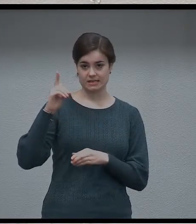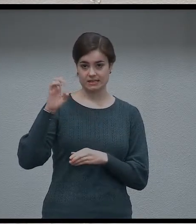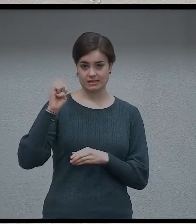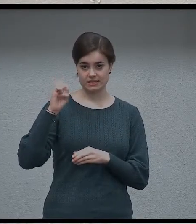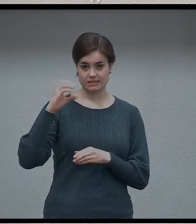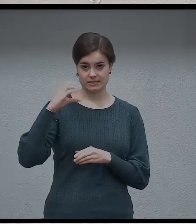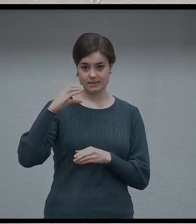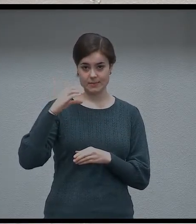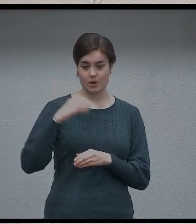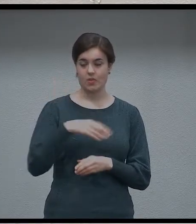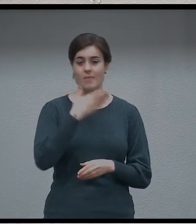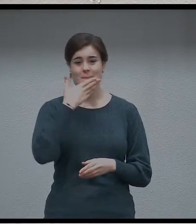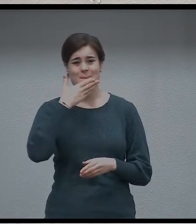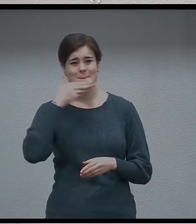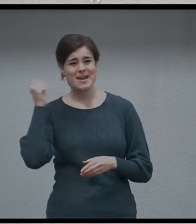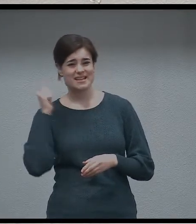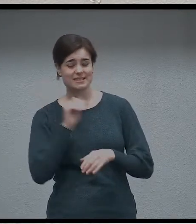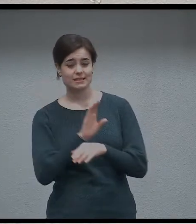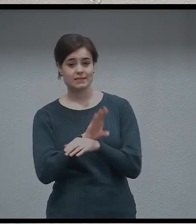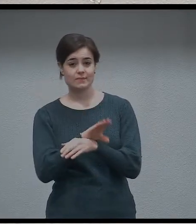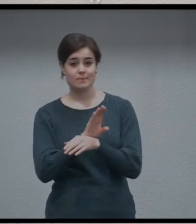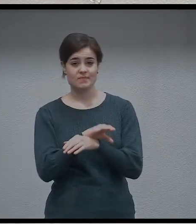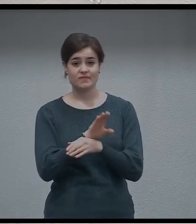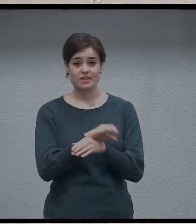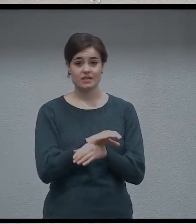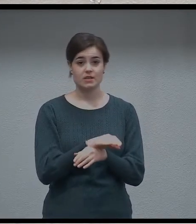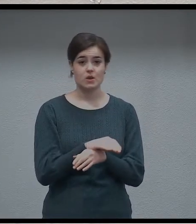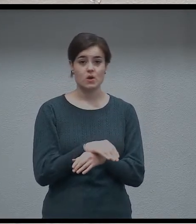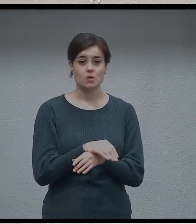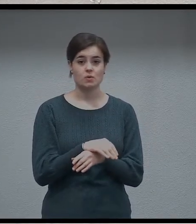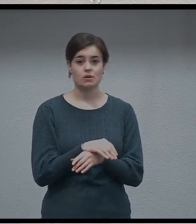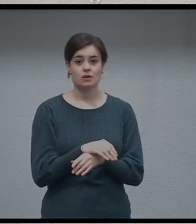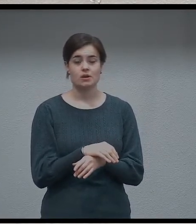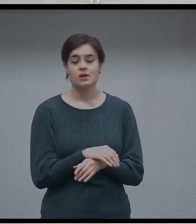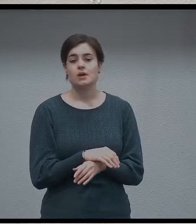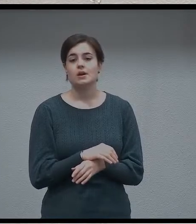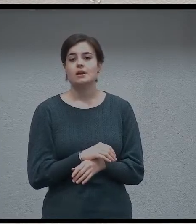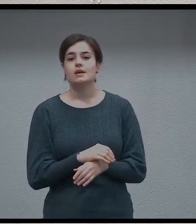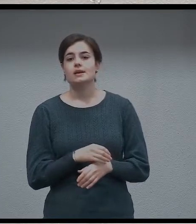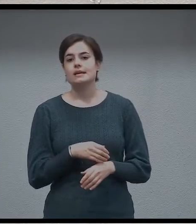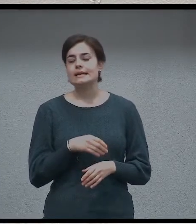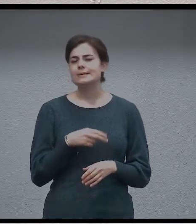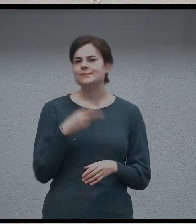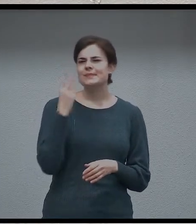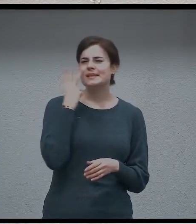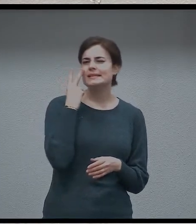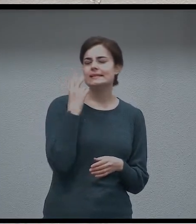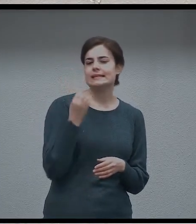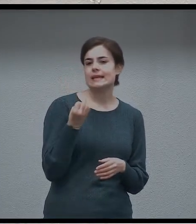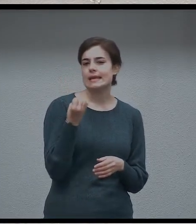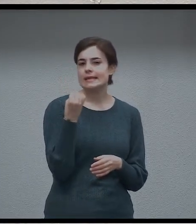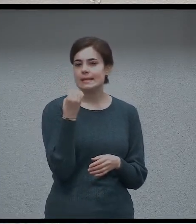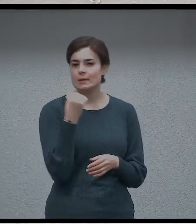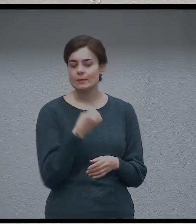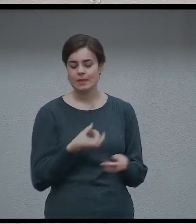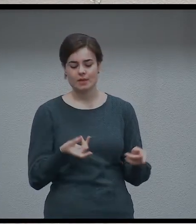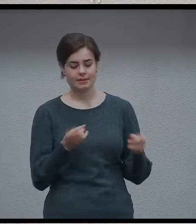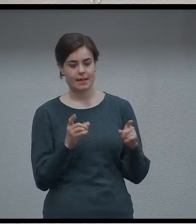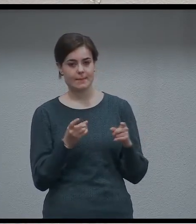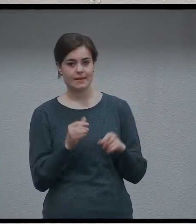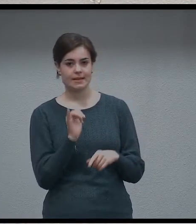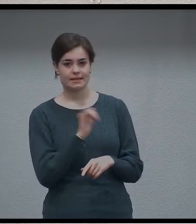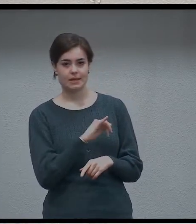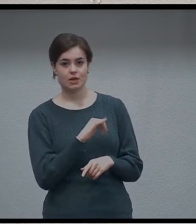the home's ever put out that really gives you a glimpse of what's happening there. And many of you are familiar with Pepe, who used to be in